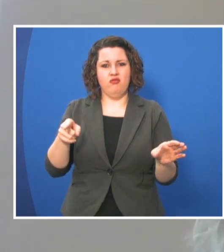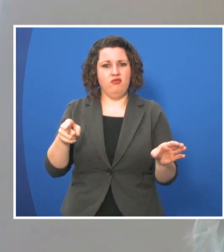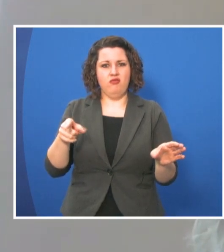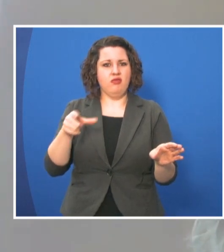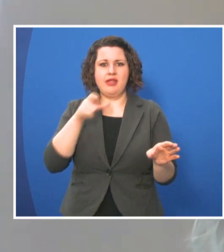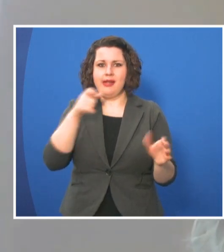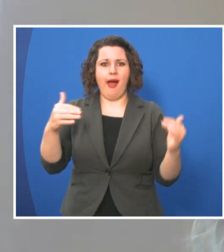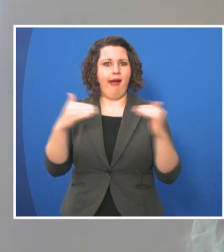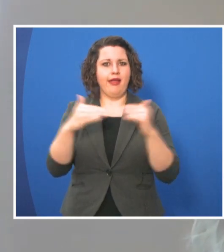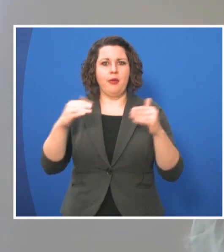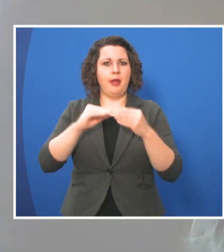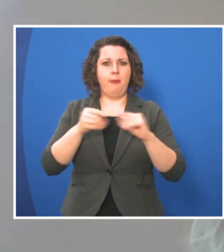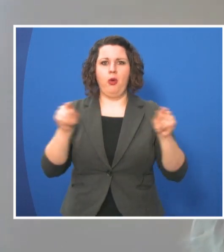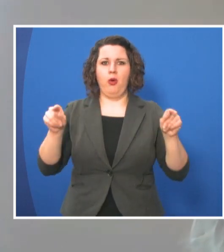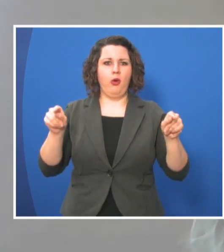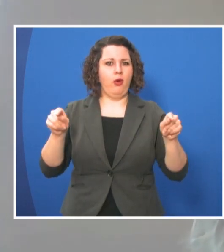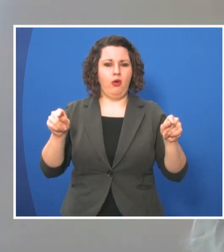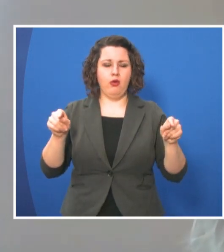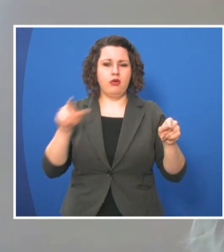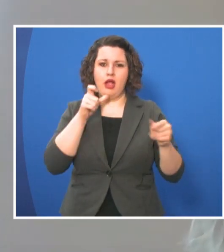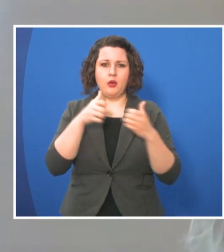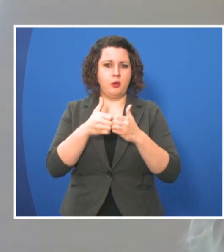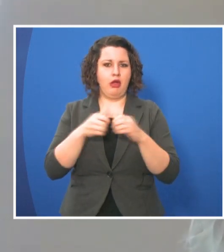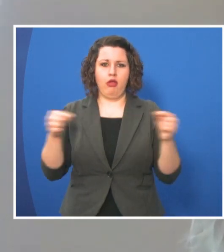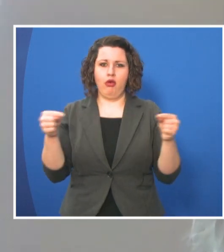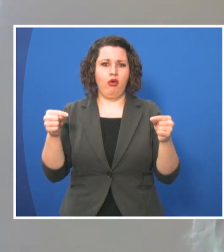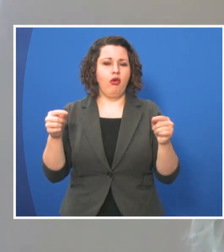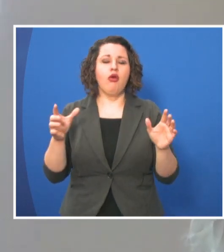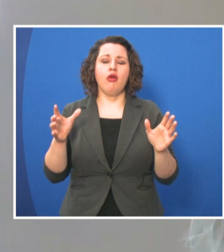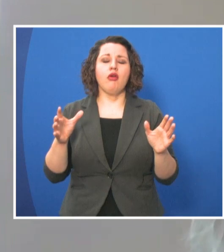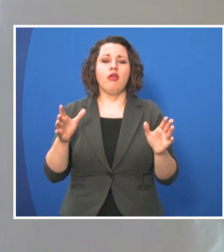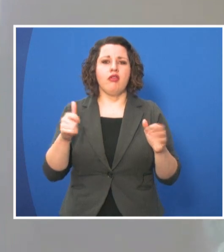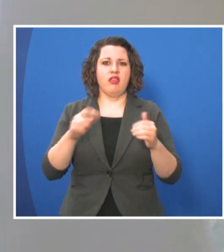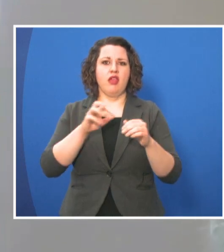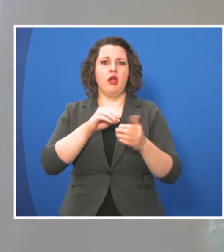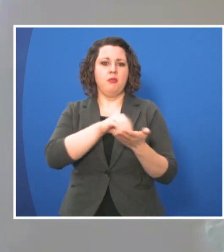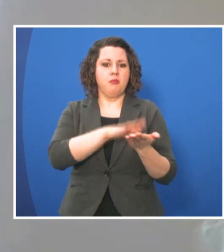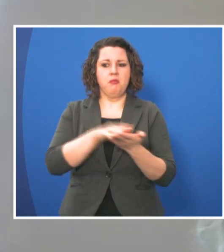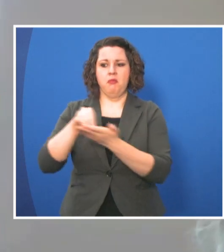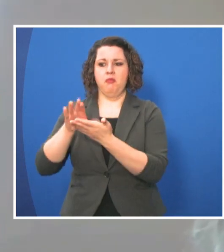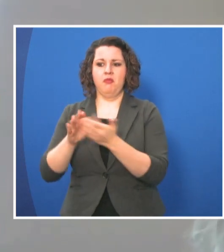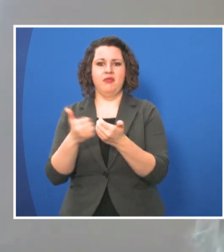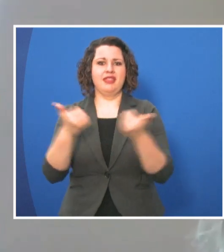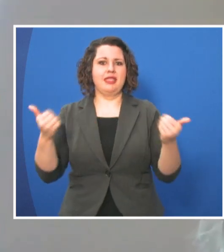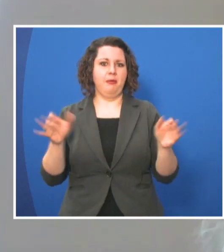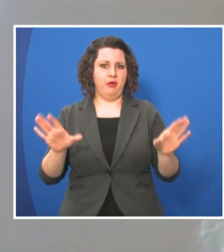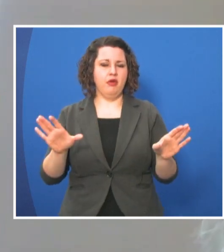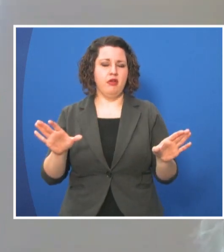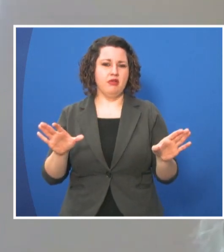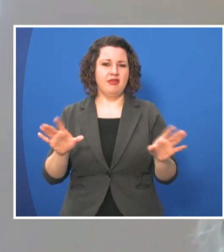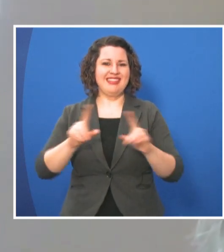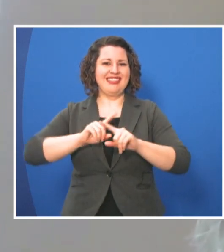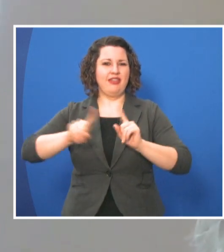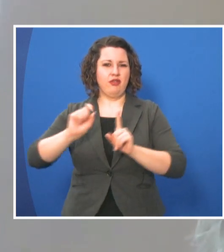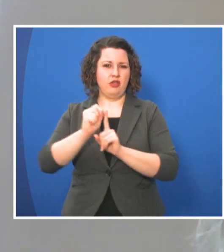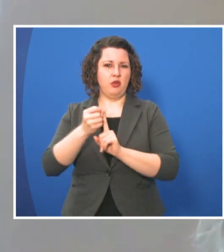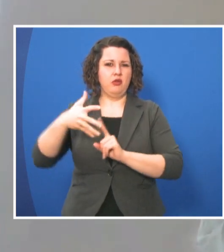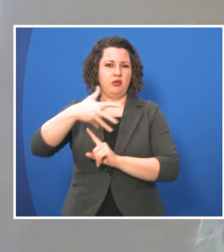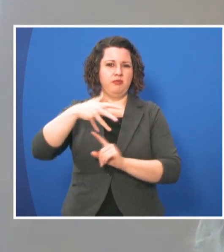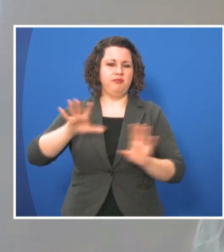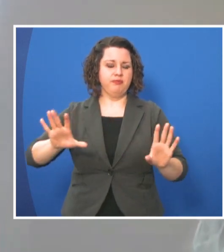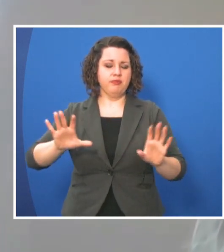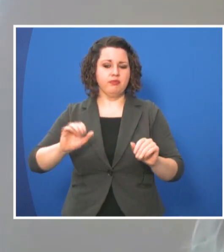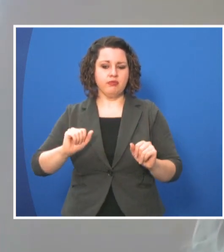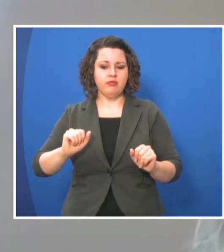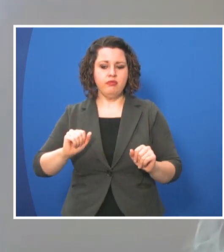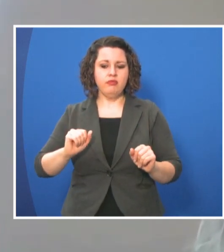going to see sort of they're not included together. They're reported as separate instances because they're sort of different situations. But